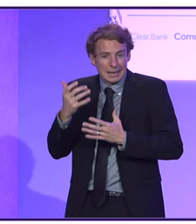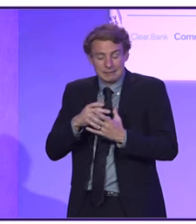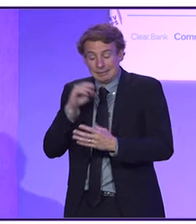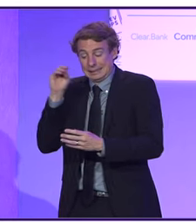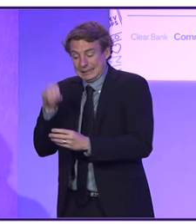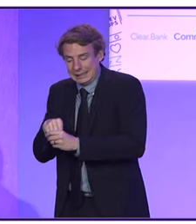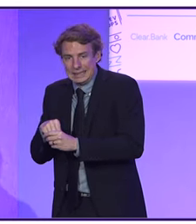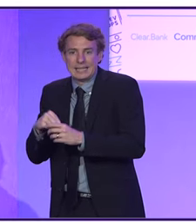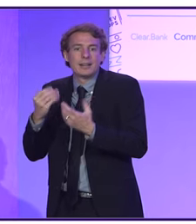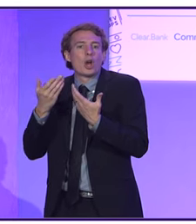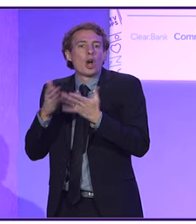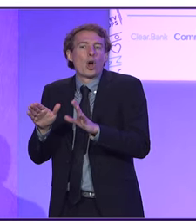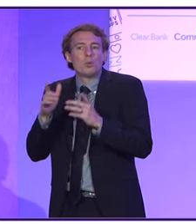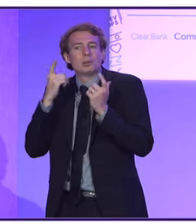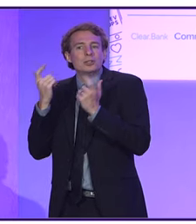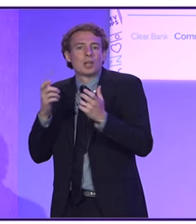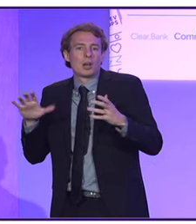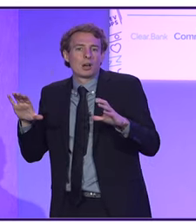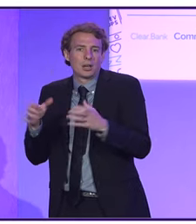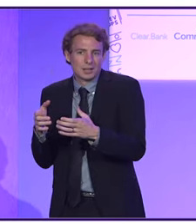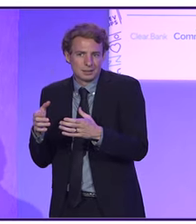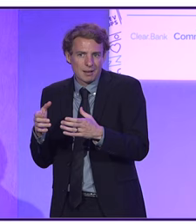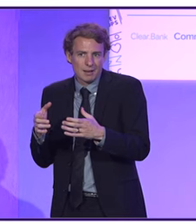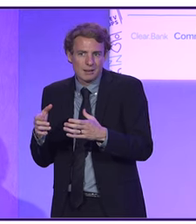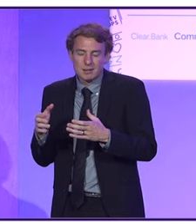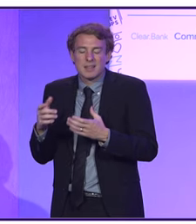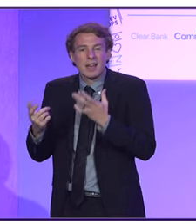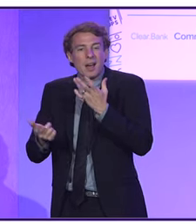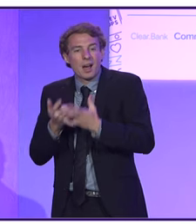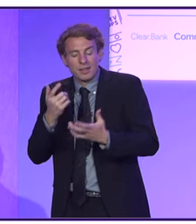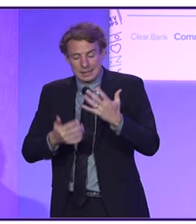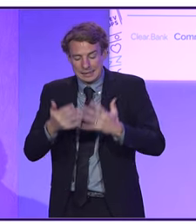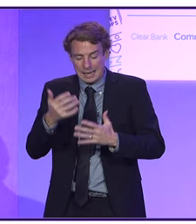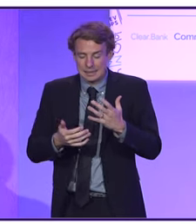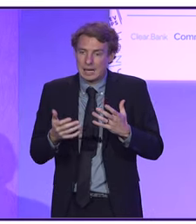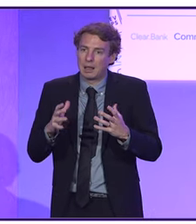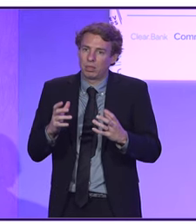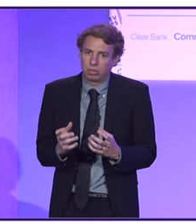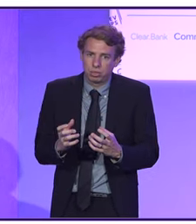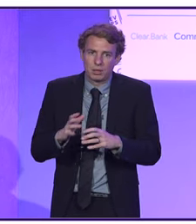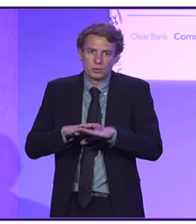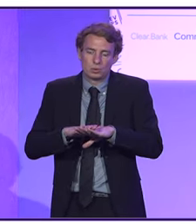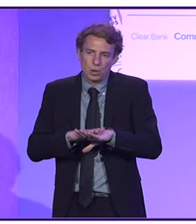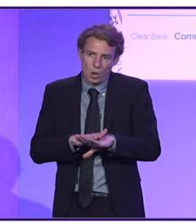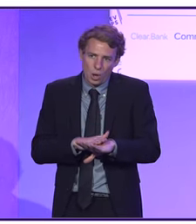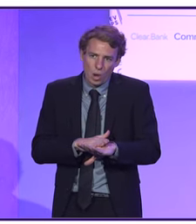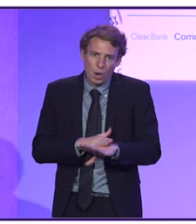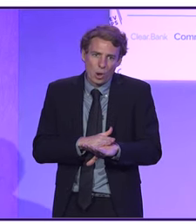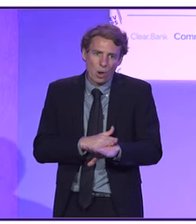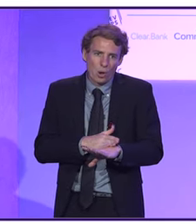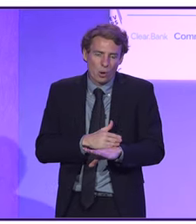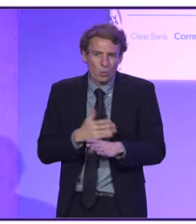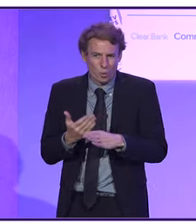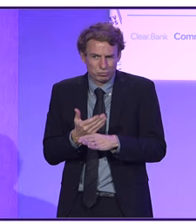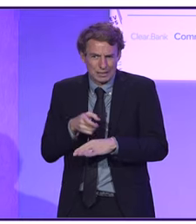example, that now has slowed down all of the other really important operational data that you've got, and it's